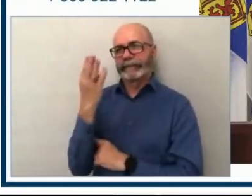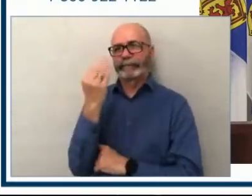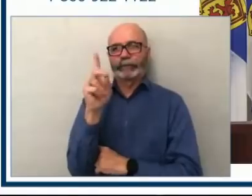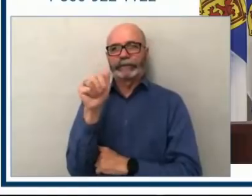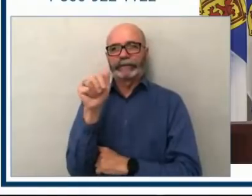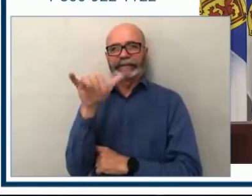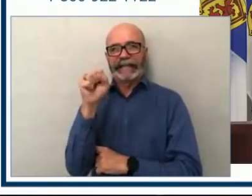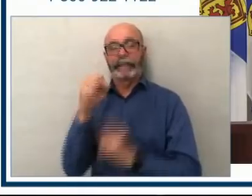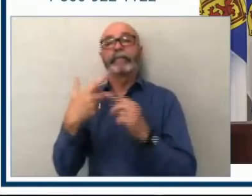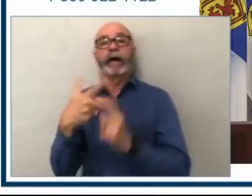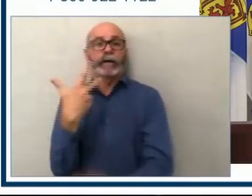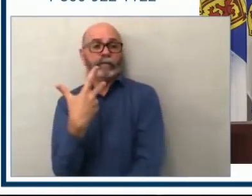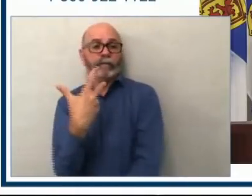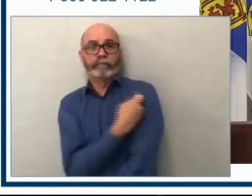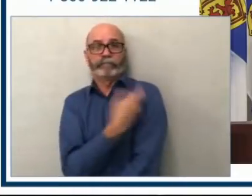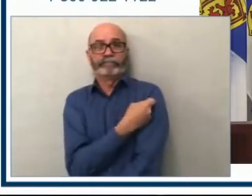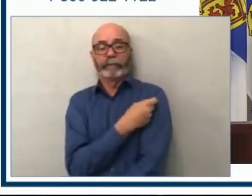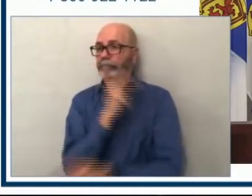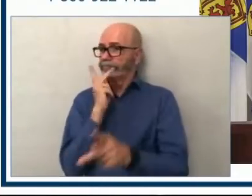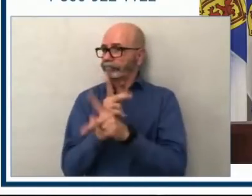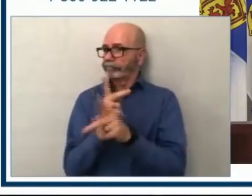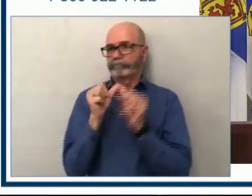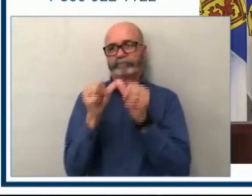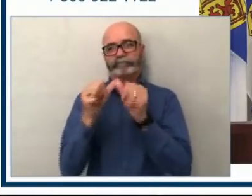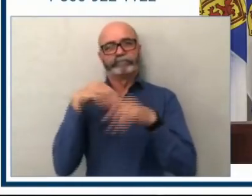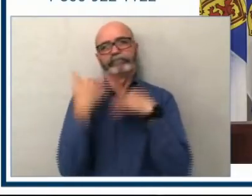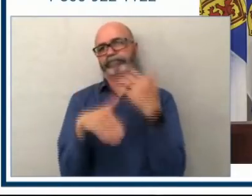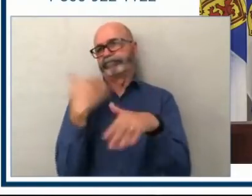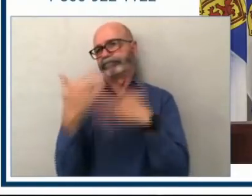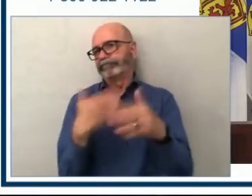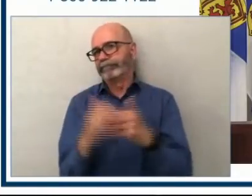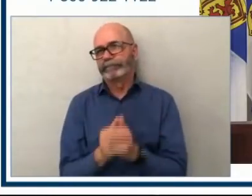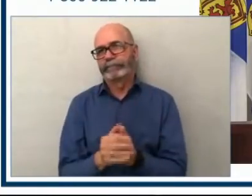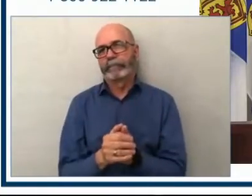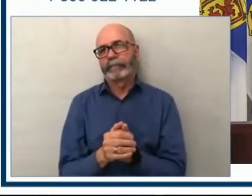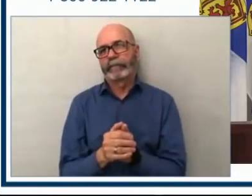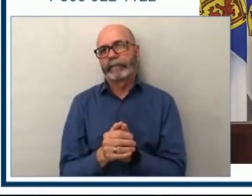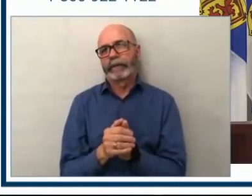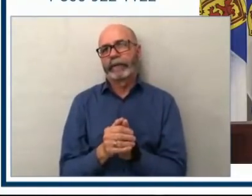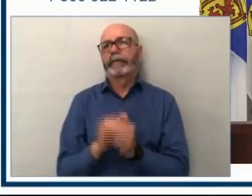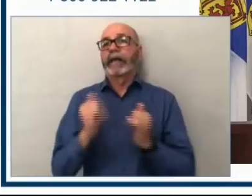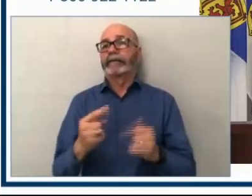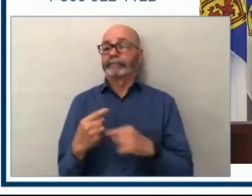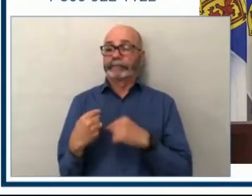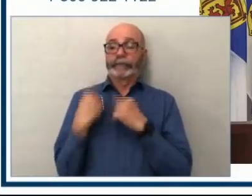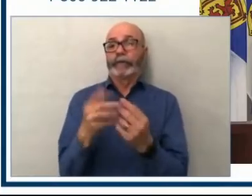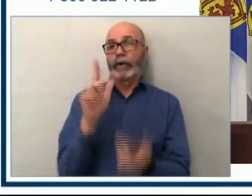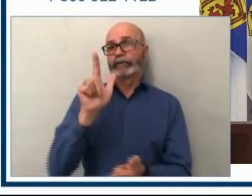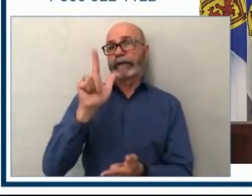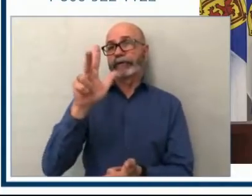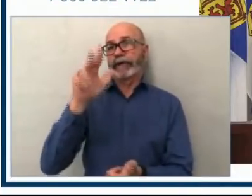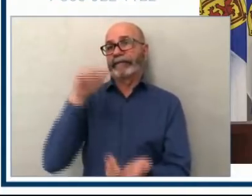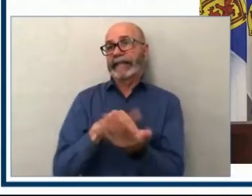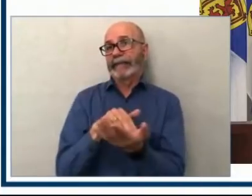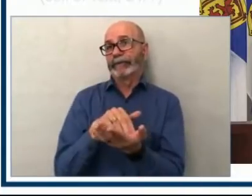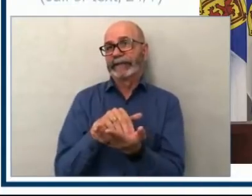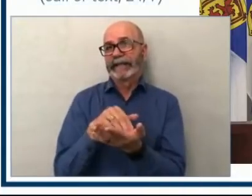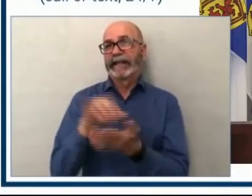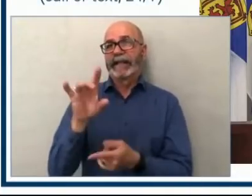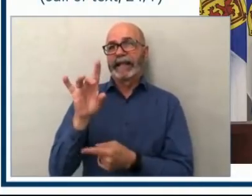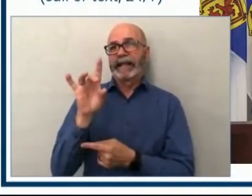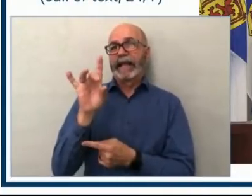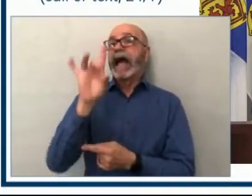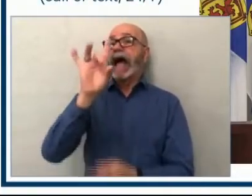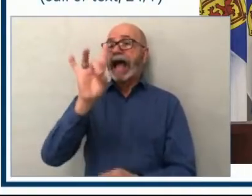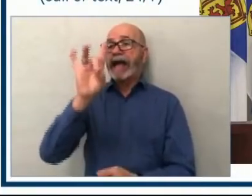out, and today we have administered over 23,000 doses and over 8,000 people are fully vaccinated. Last